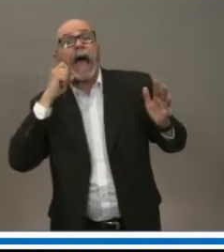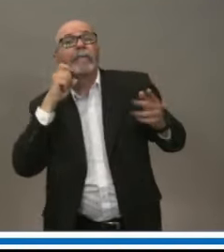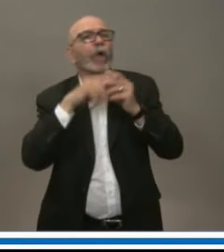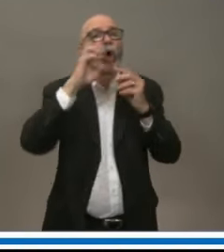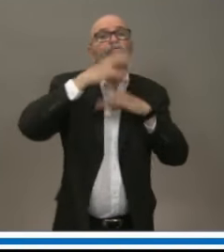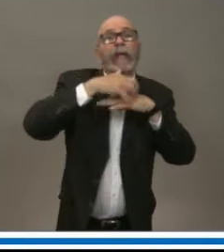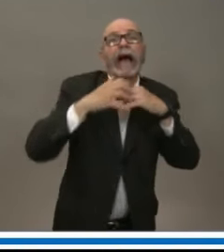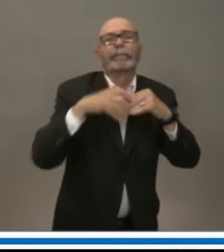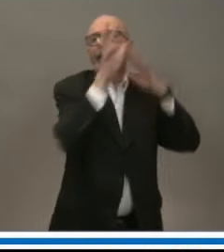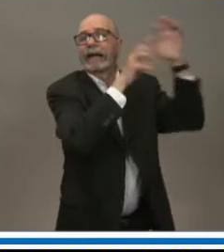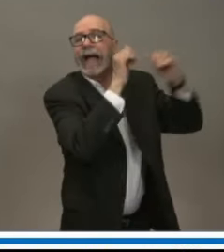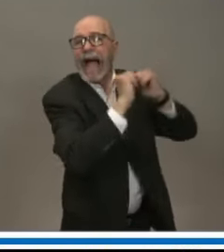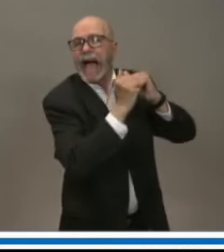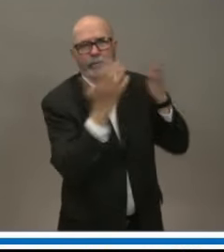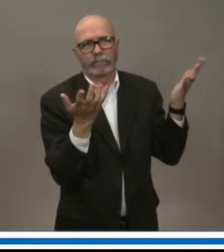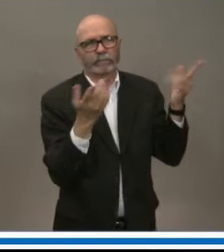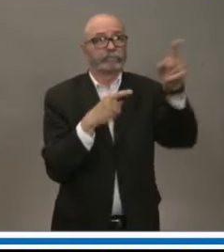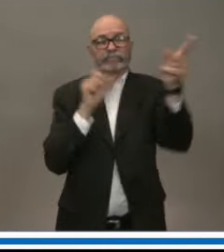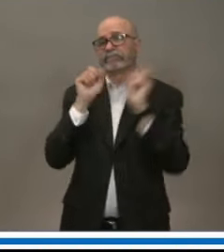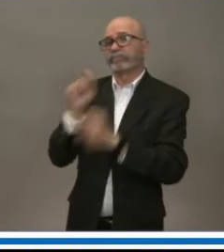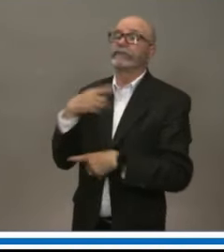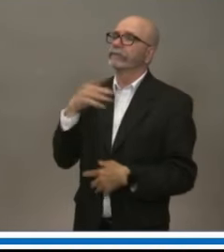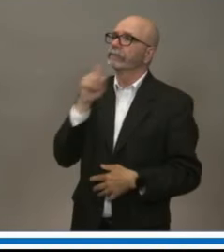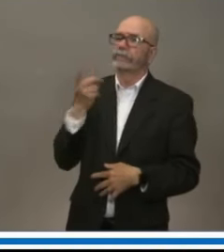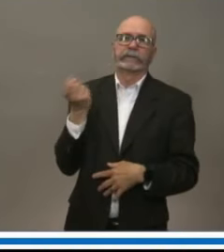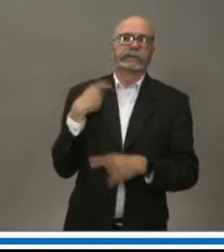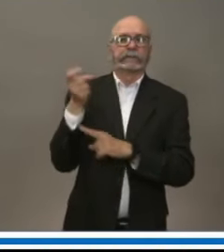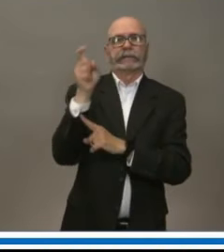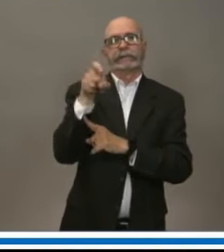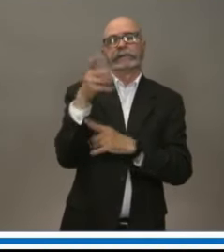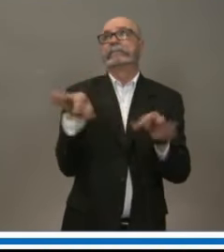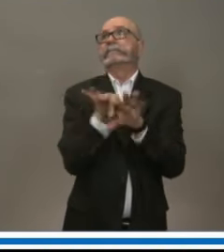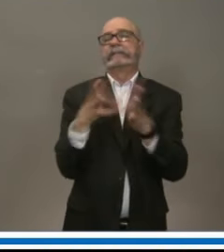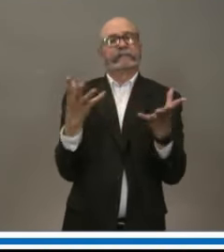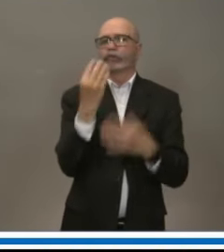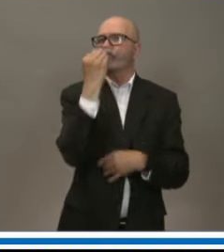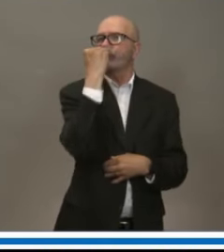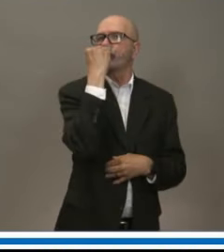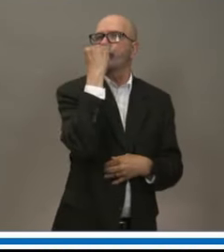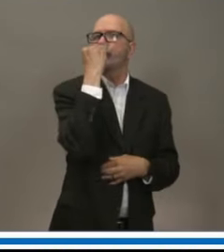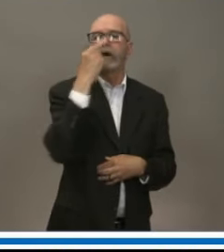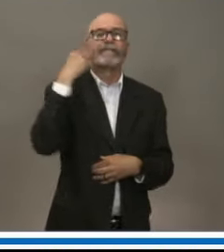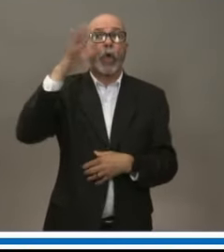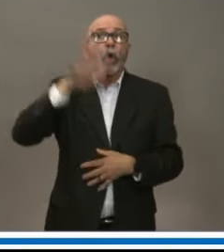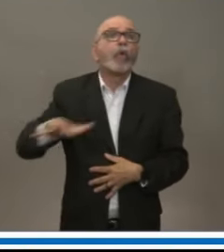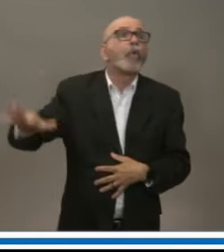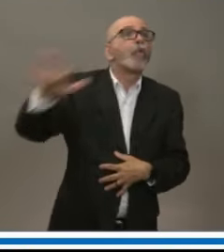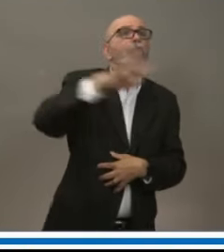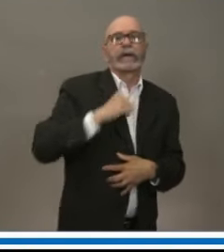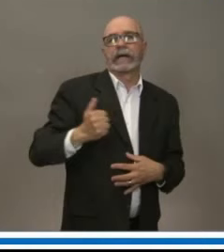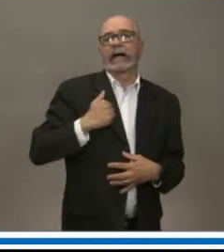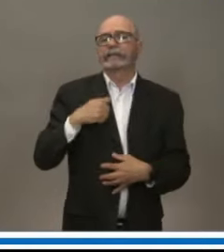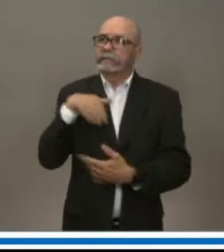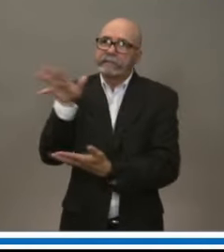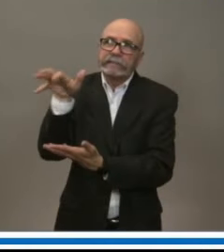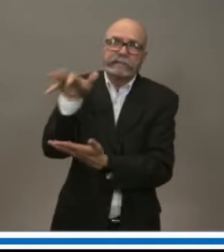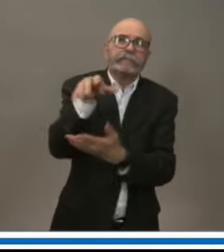is critical, particularly when you're starting to see across the country a number of our